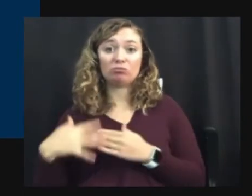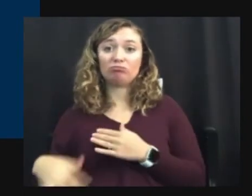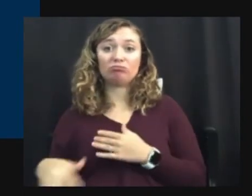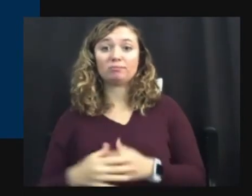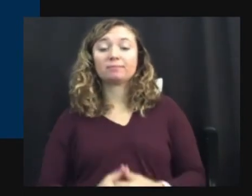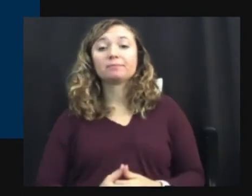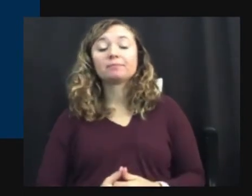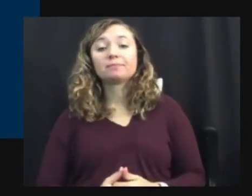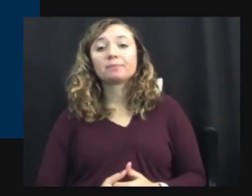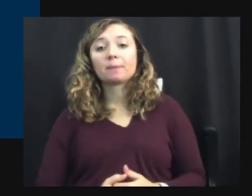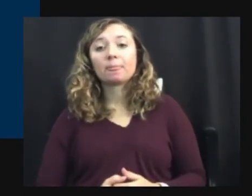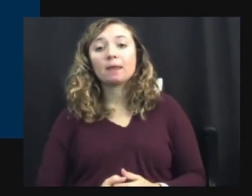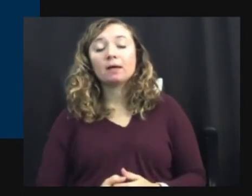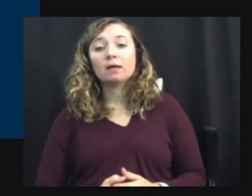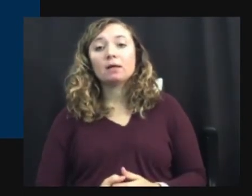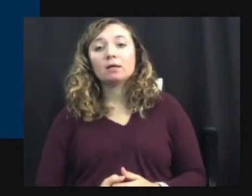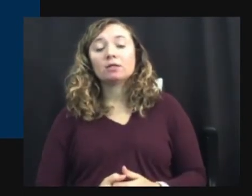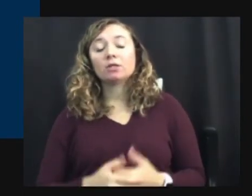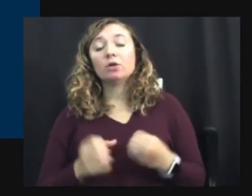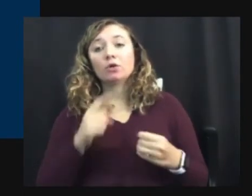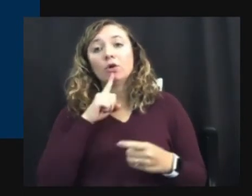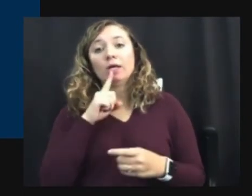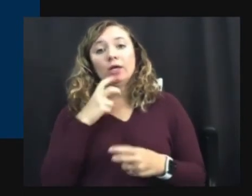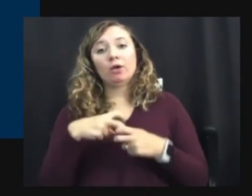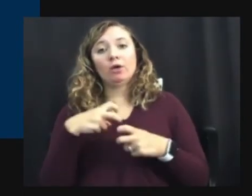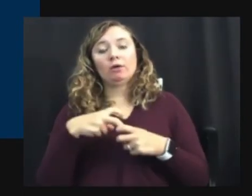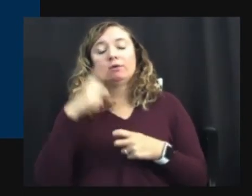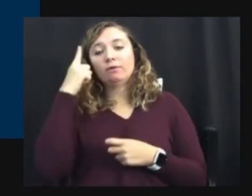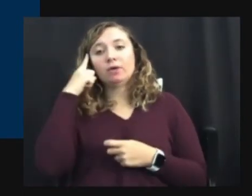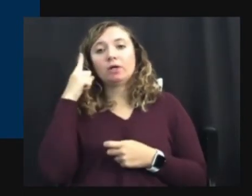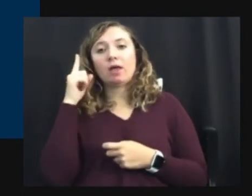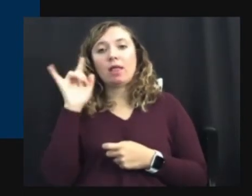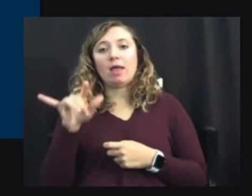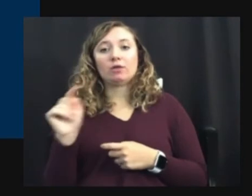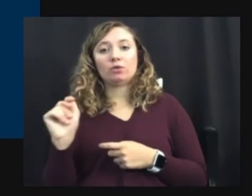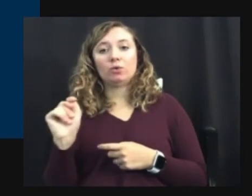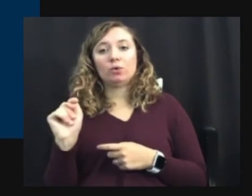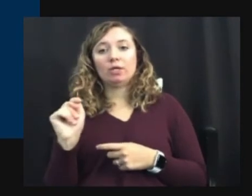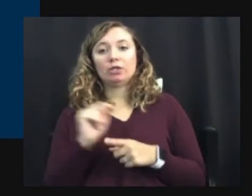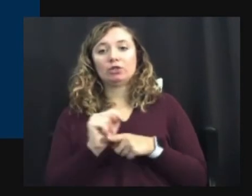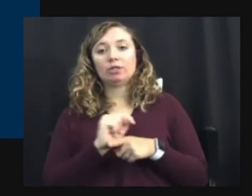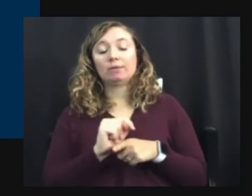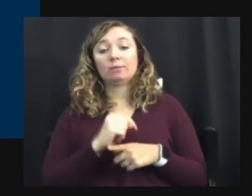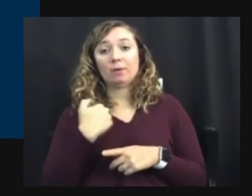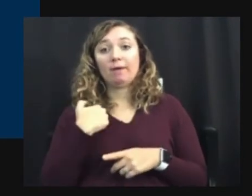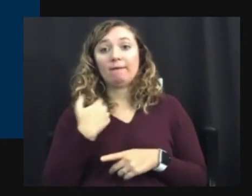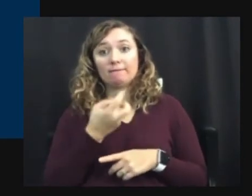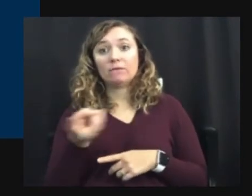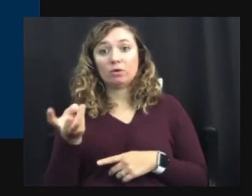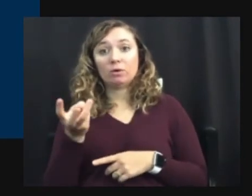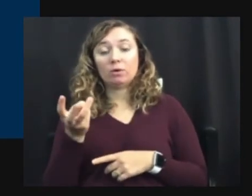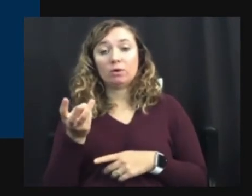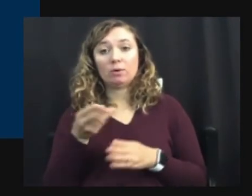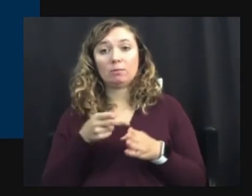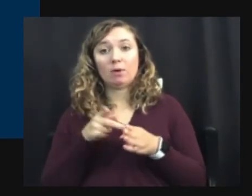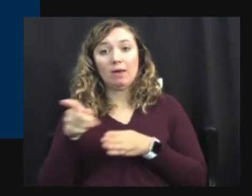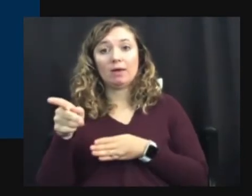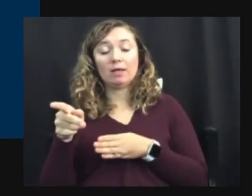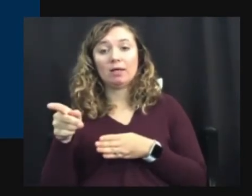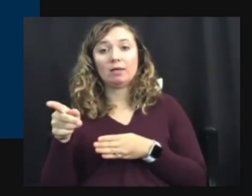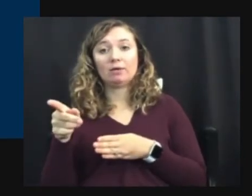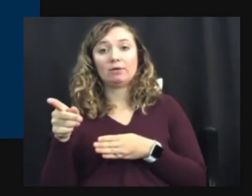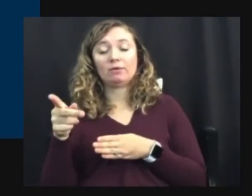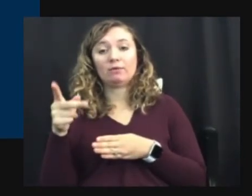to toilet late. We have quite a few professionals in our collective at Neuroclastic